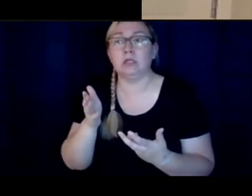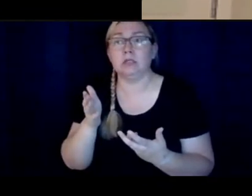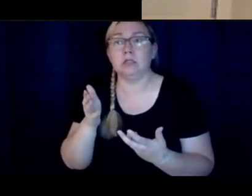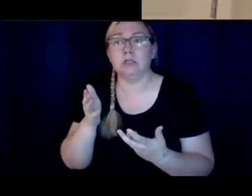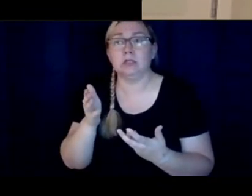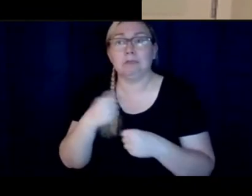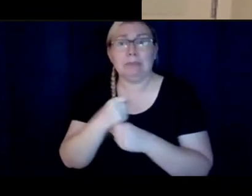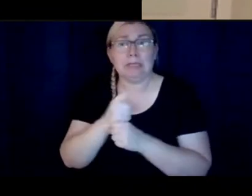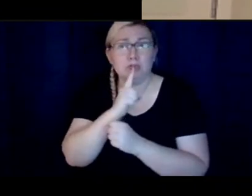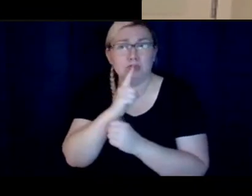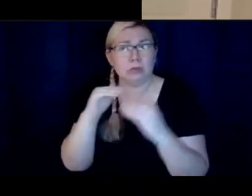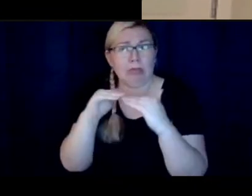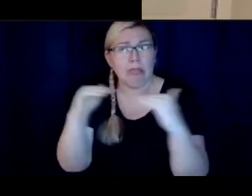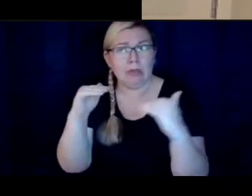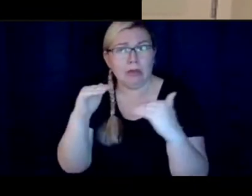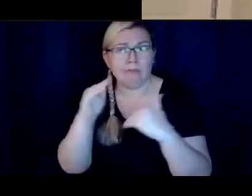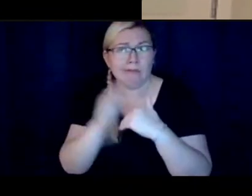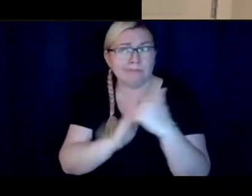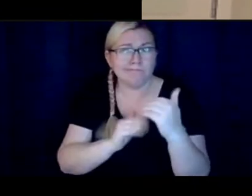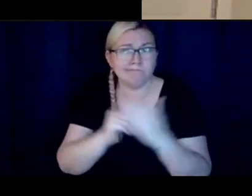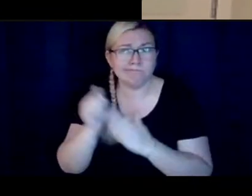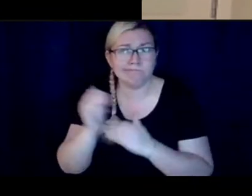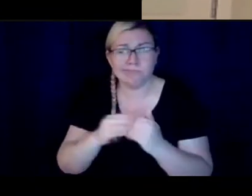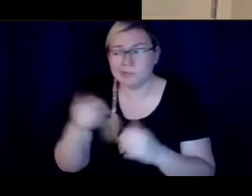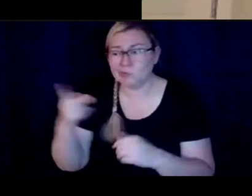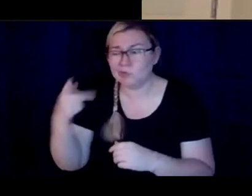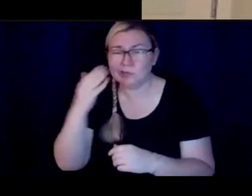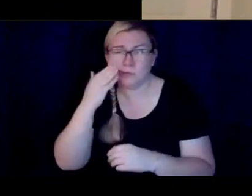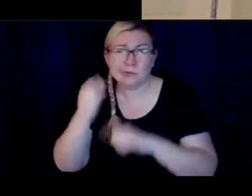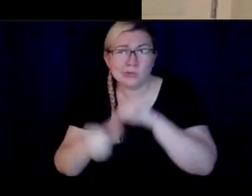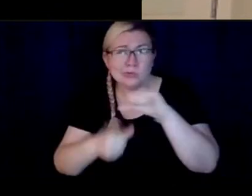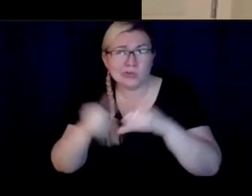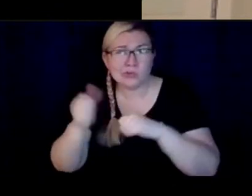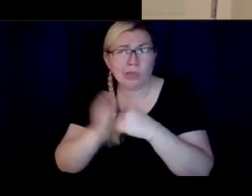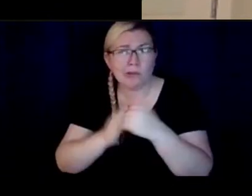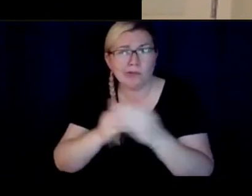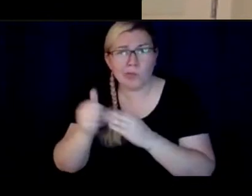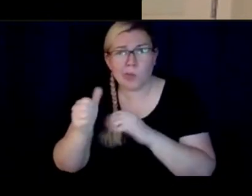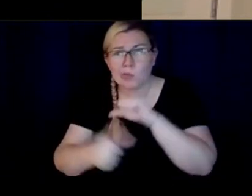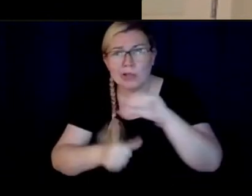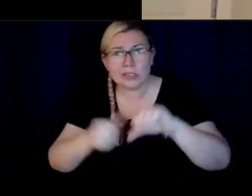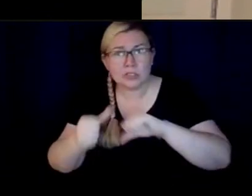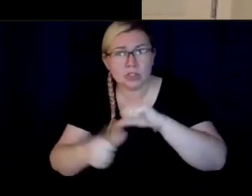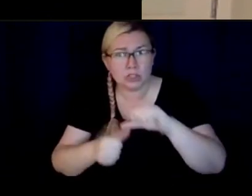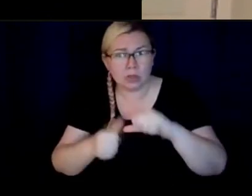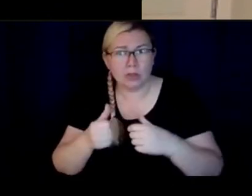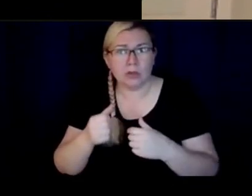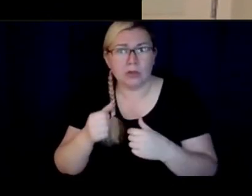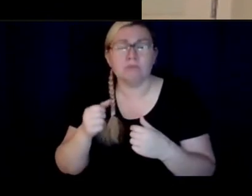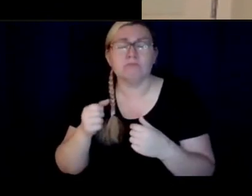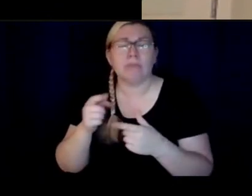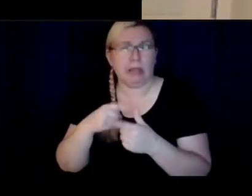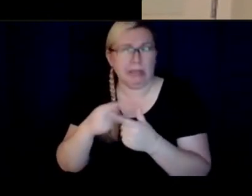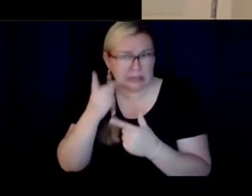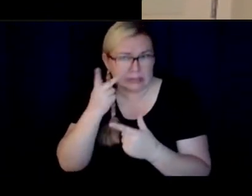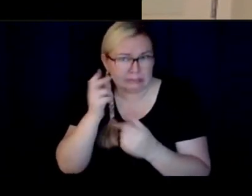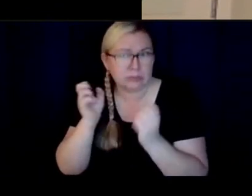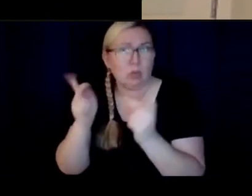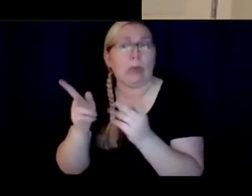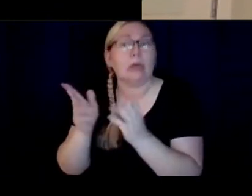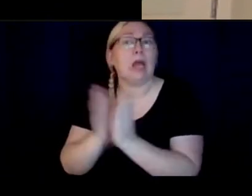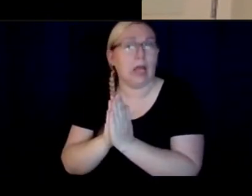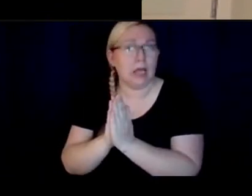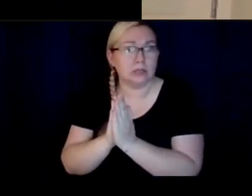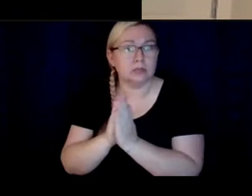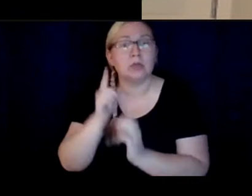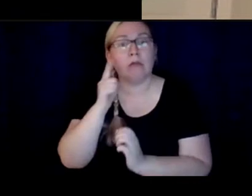level where we're both comfortable with each other, where I feel it's okay to ask. But I think that